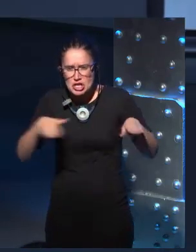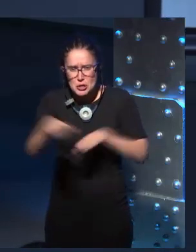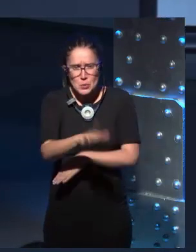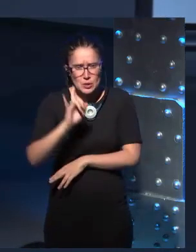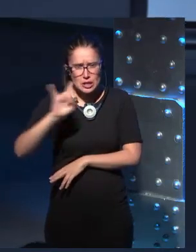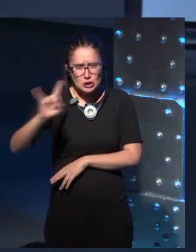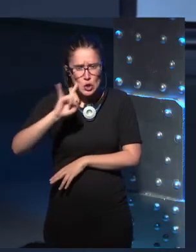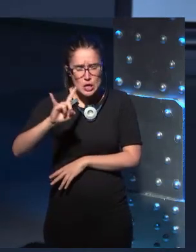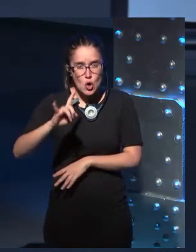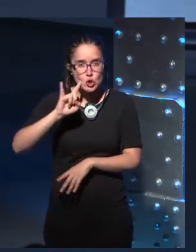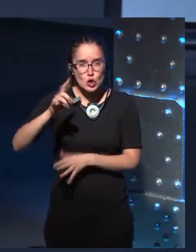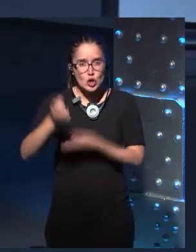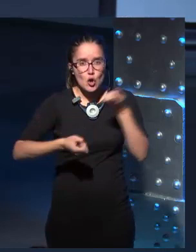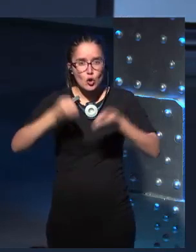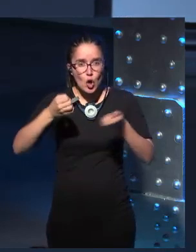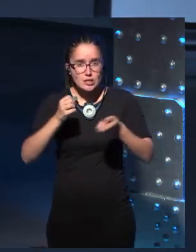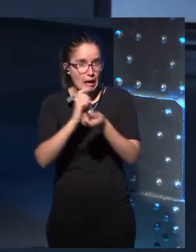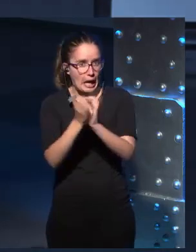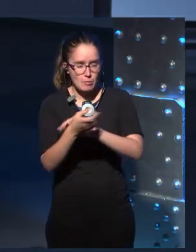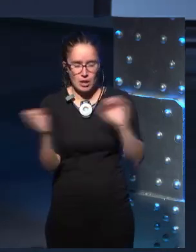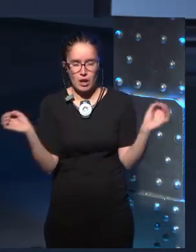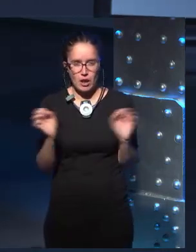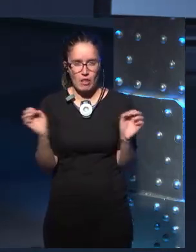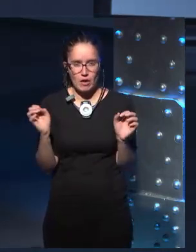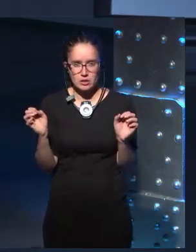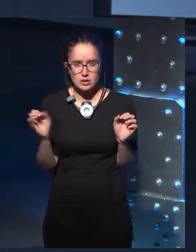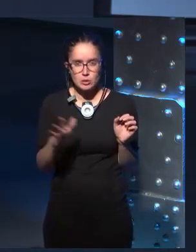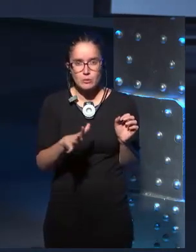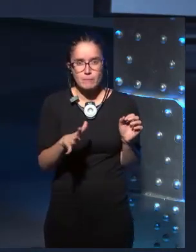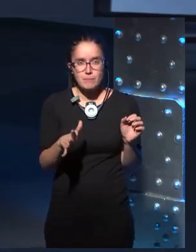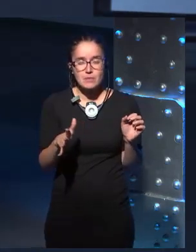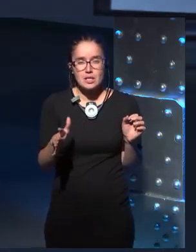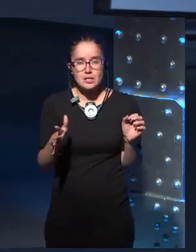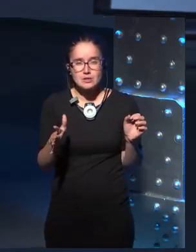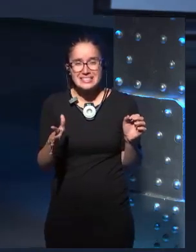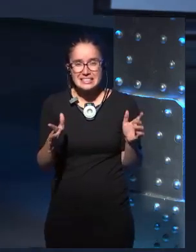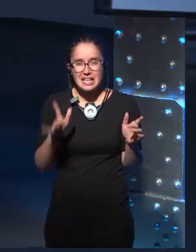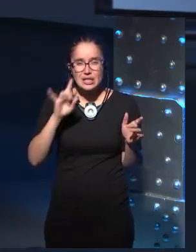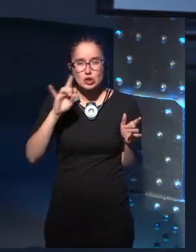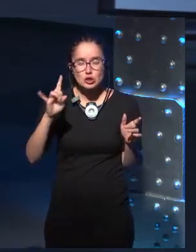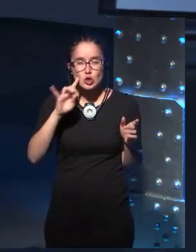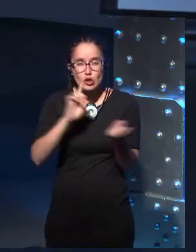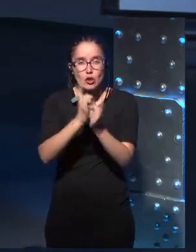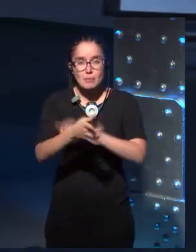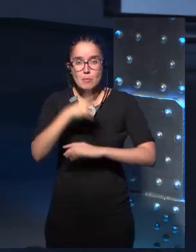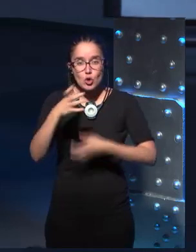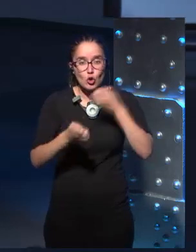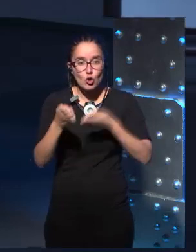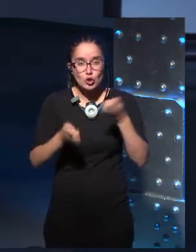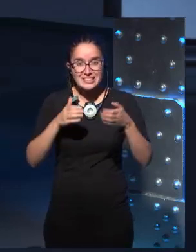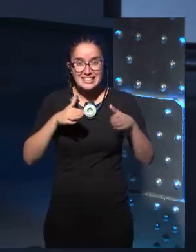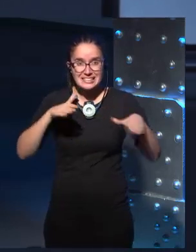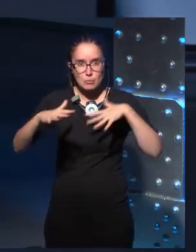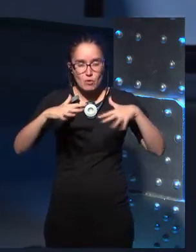The sound of the car doesn't really change. It's because it's moving that the sound changes. When the car comes towards you, it's